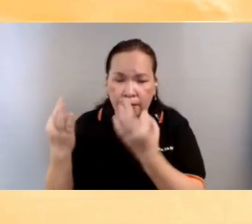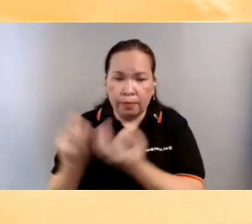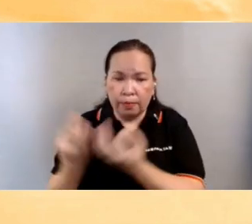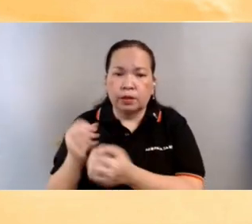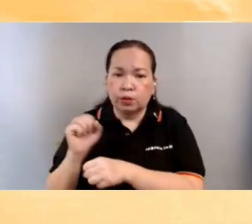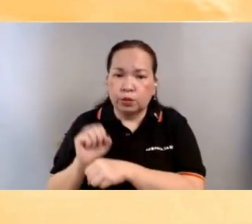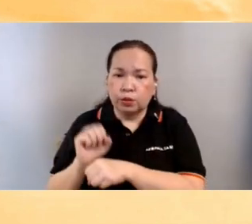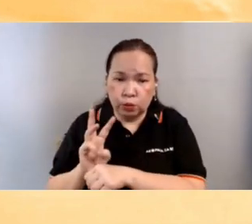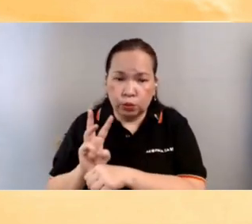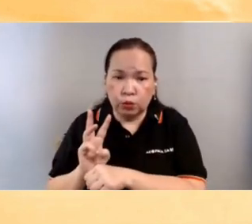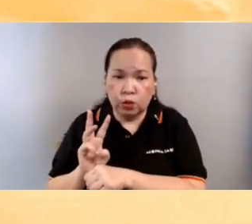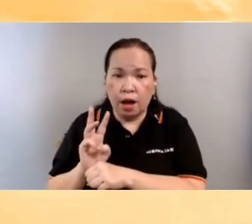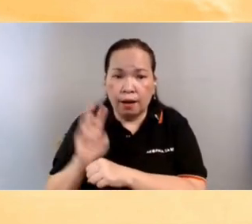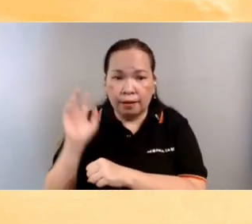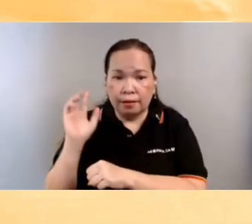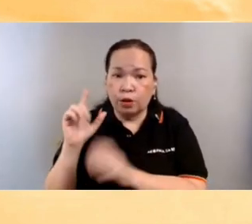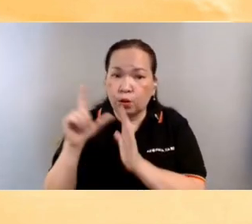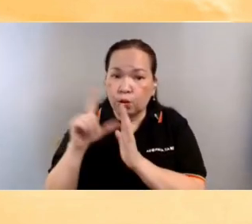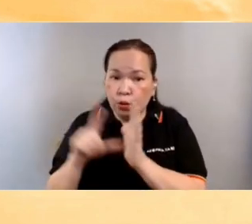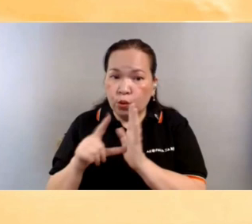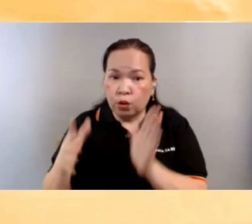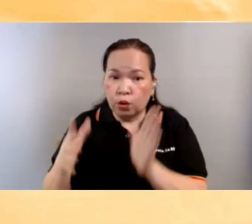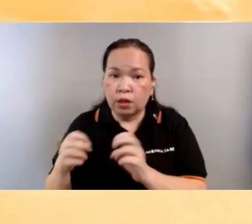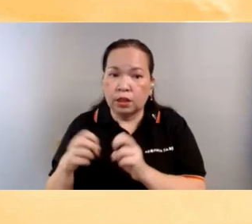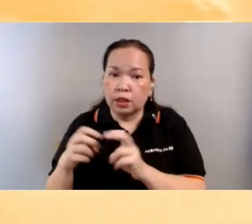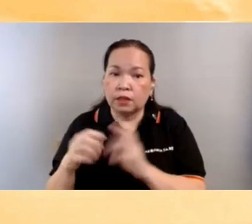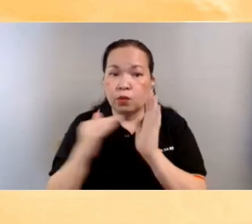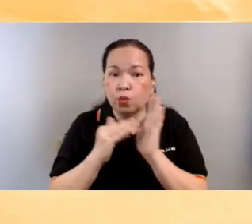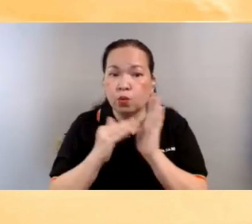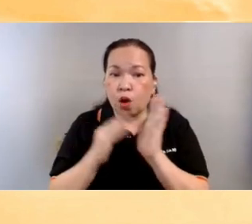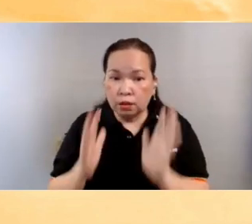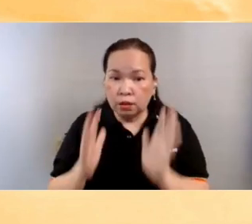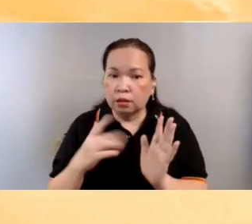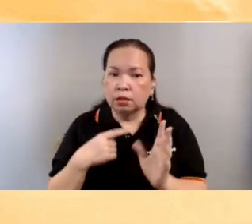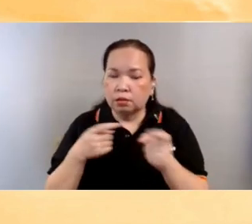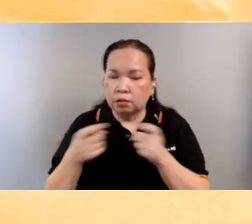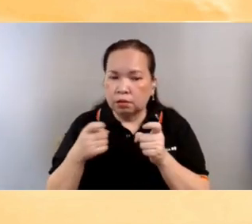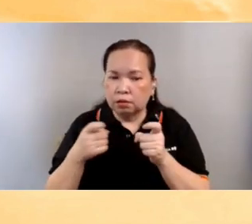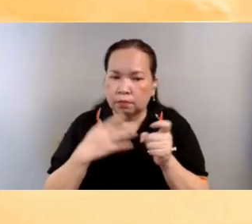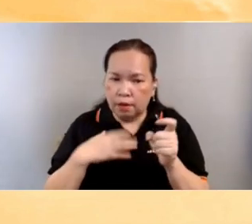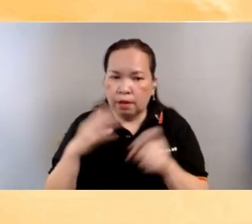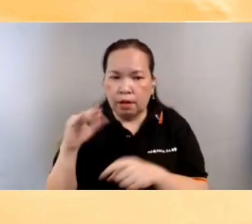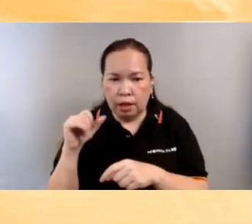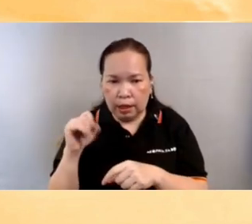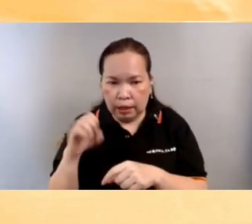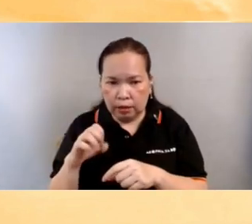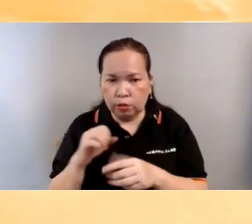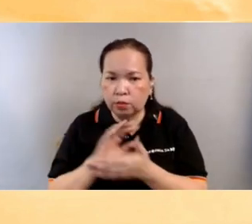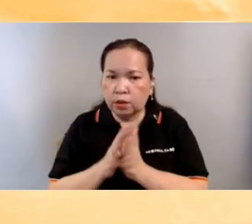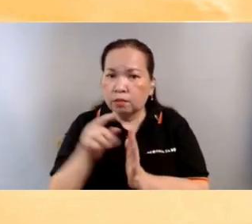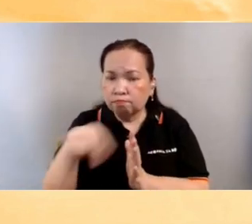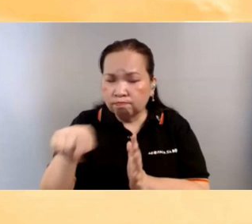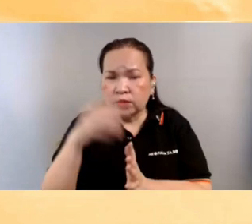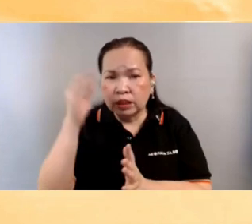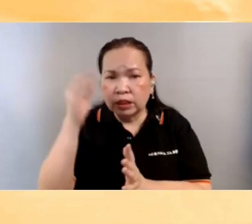law enforcers, and even prosecutors handling our cases. Being sensitive to our needs and to